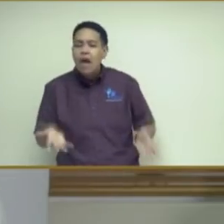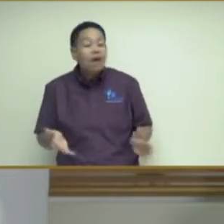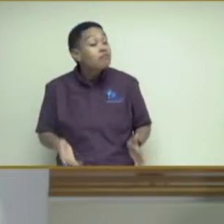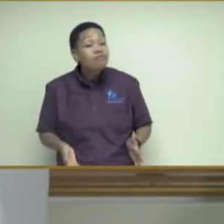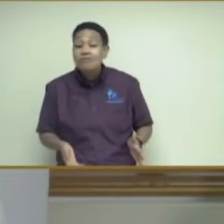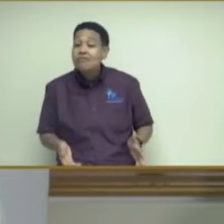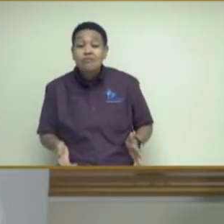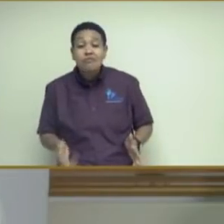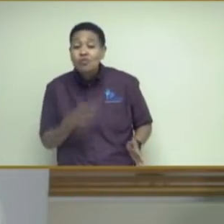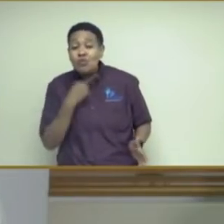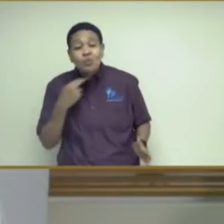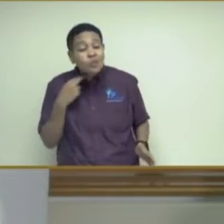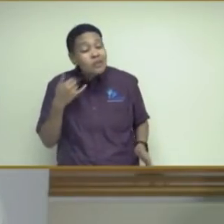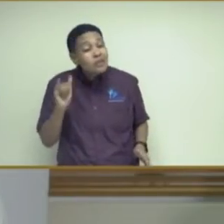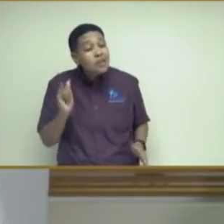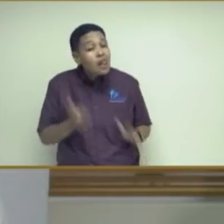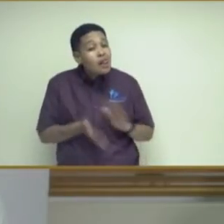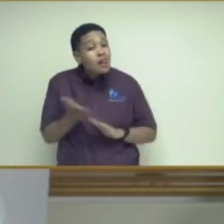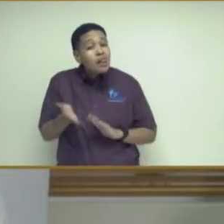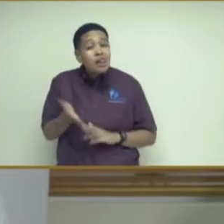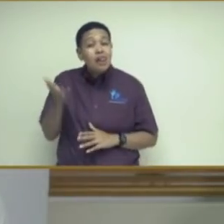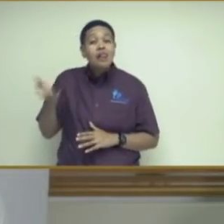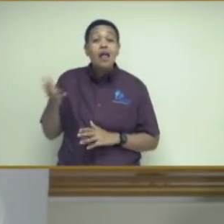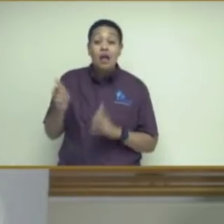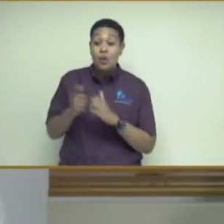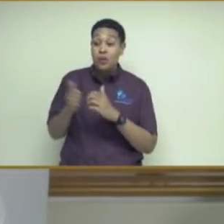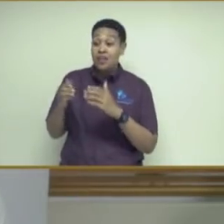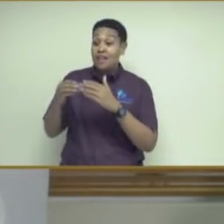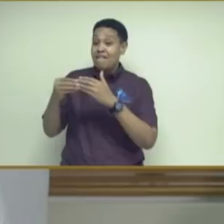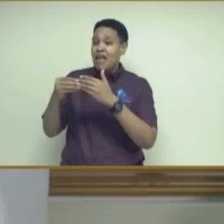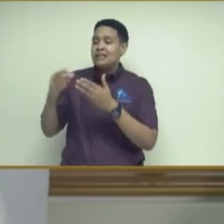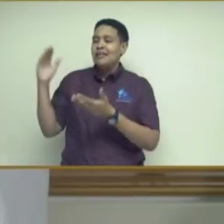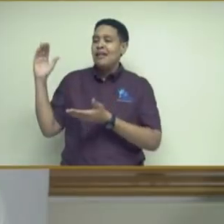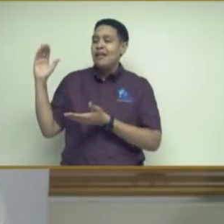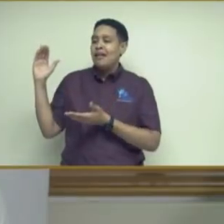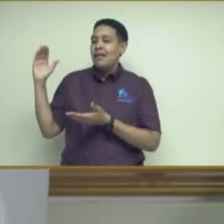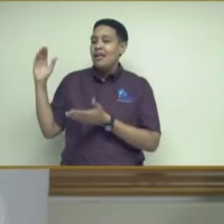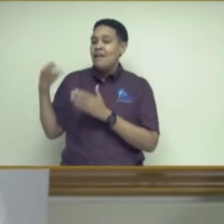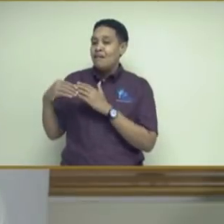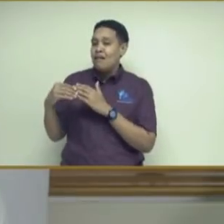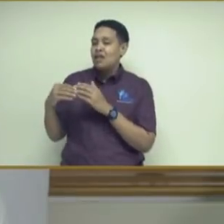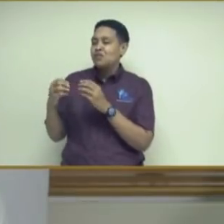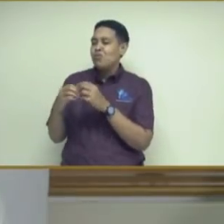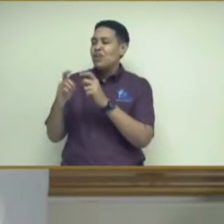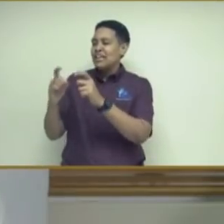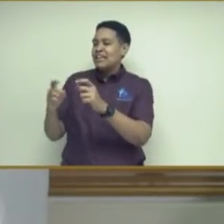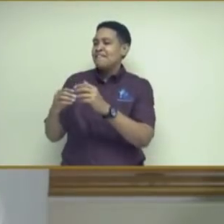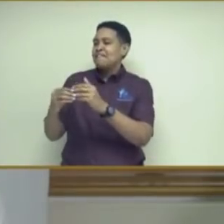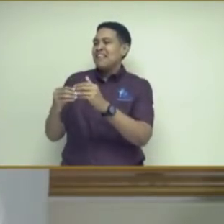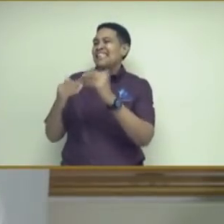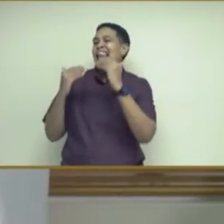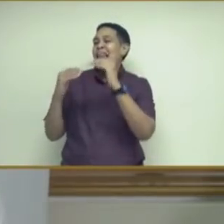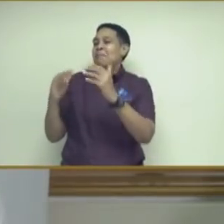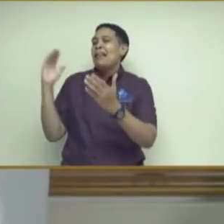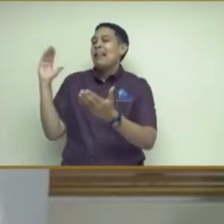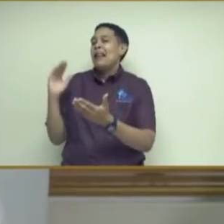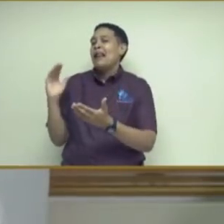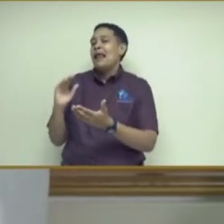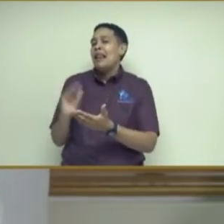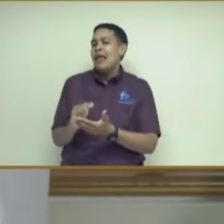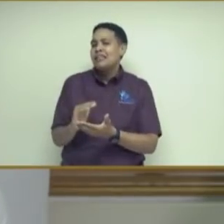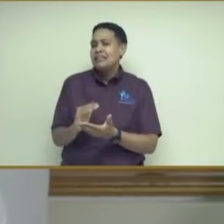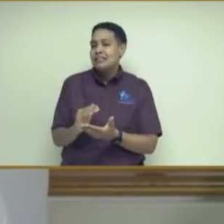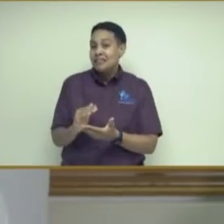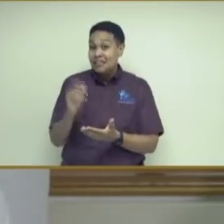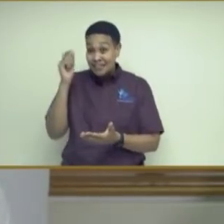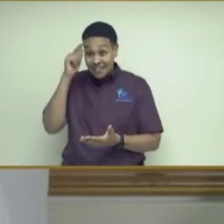real, and with each lifting of restrictions, the threat becomes even more